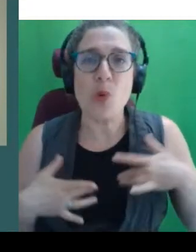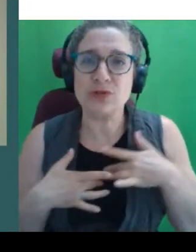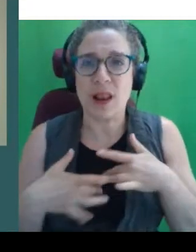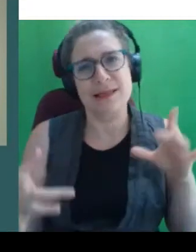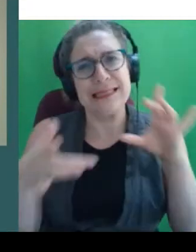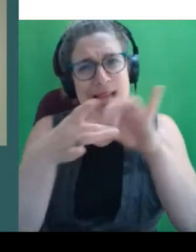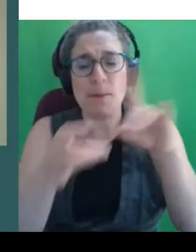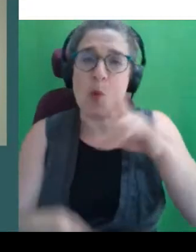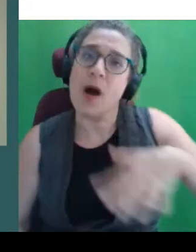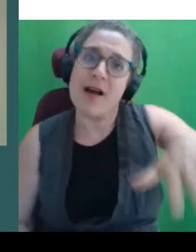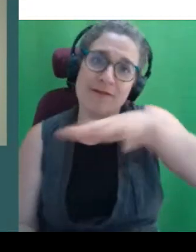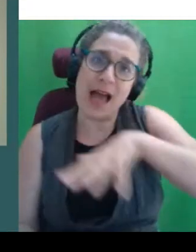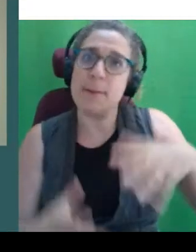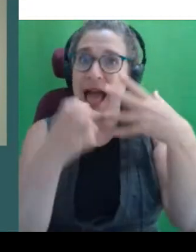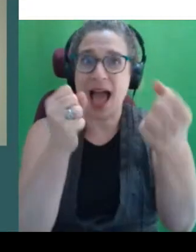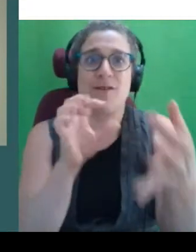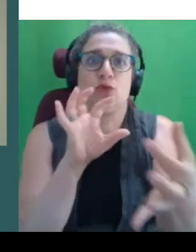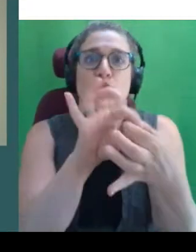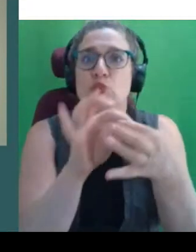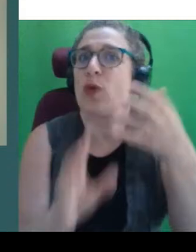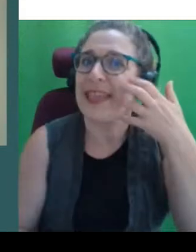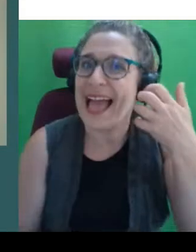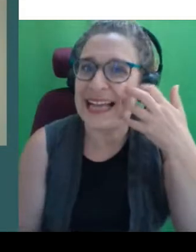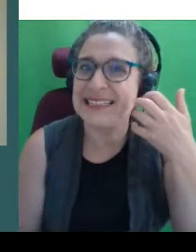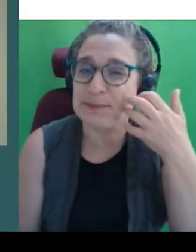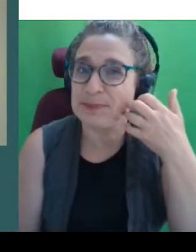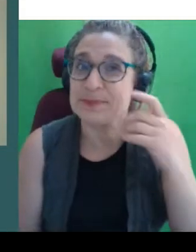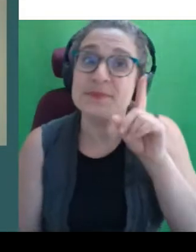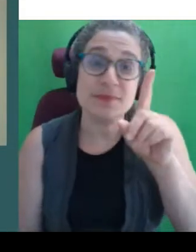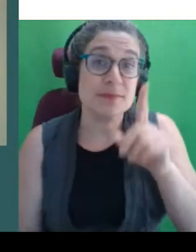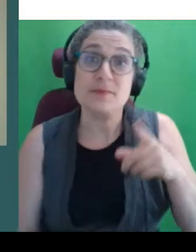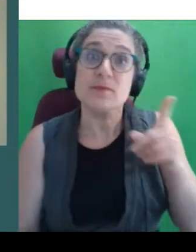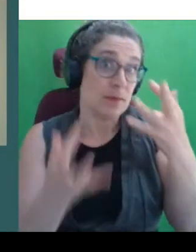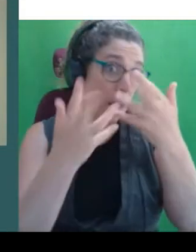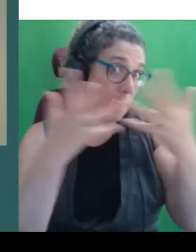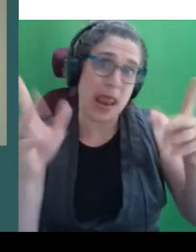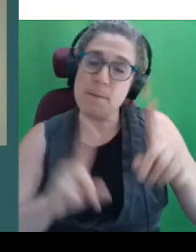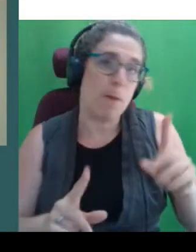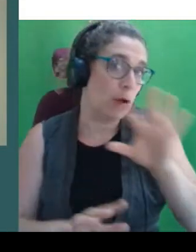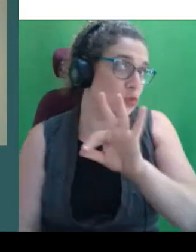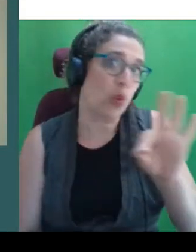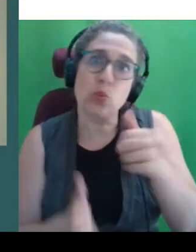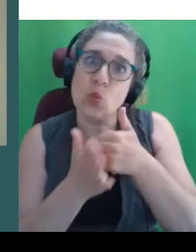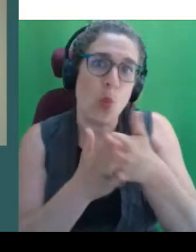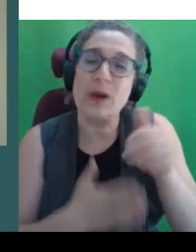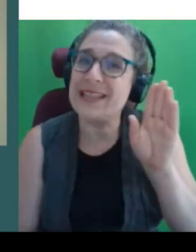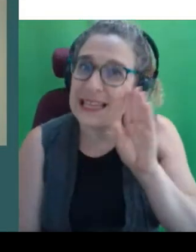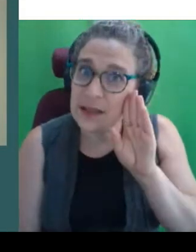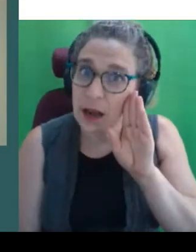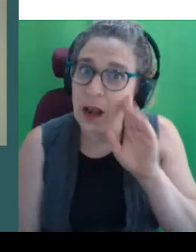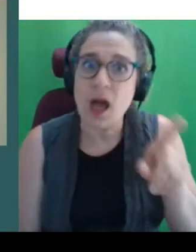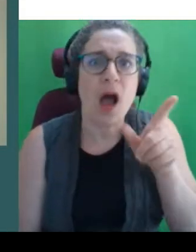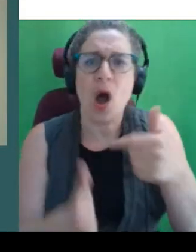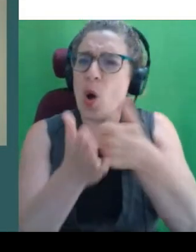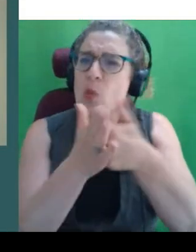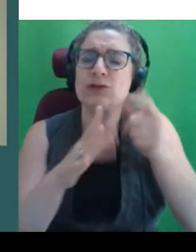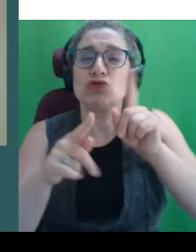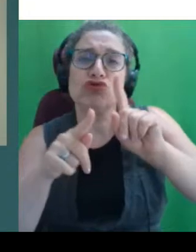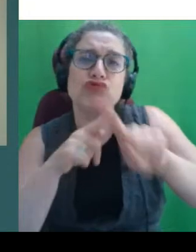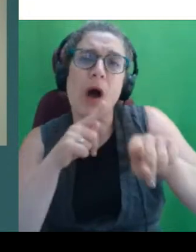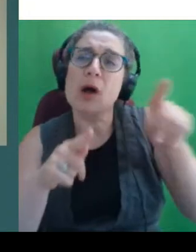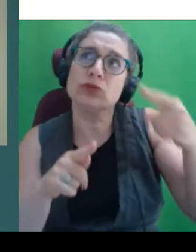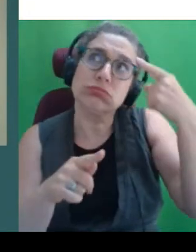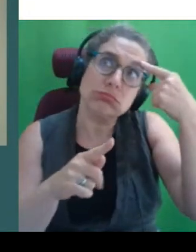cat. And so many people actually don't always listen to that advice, and they choose to try and go down the route of